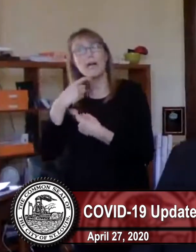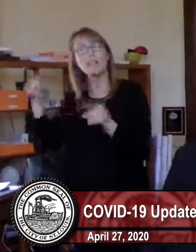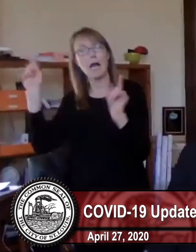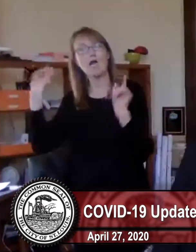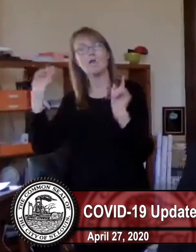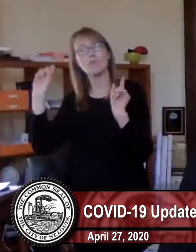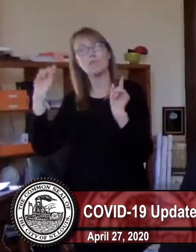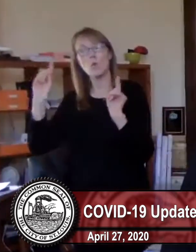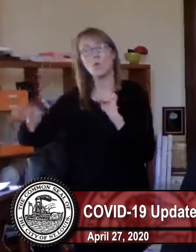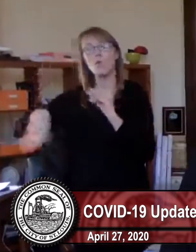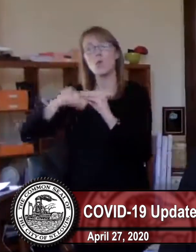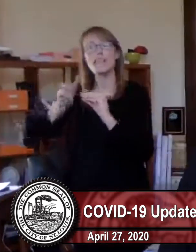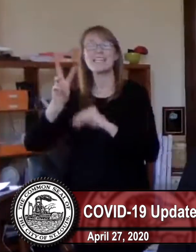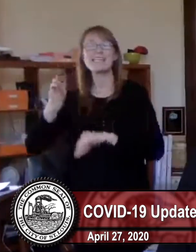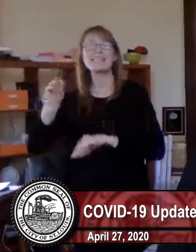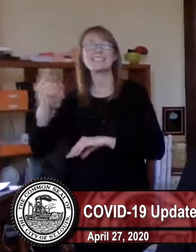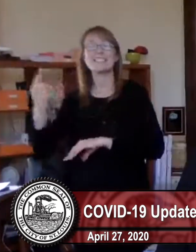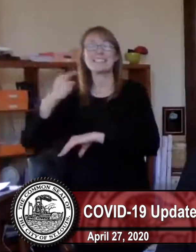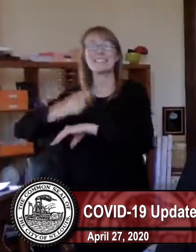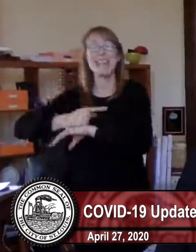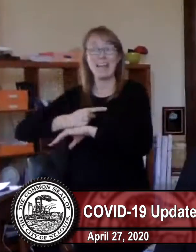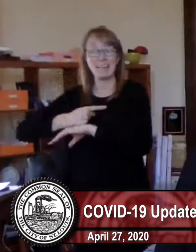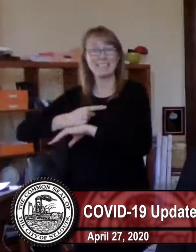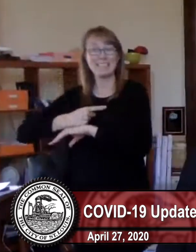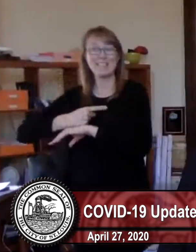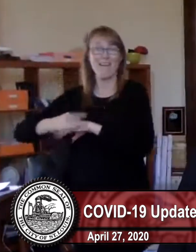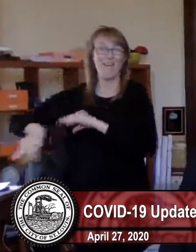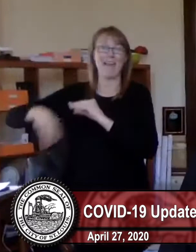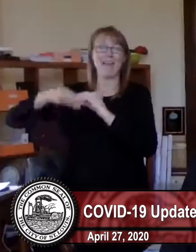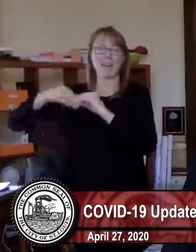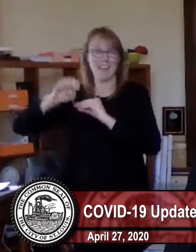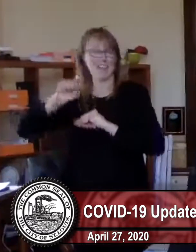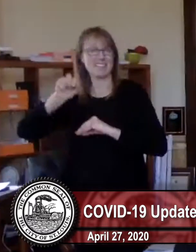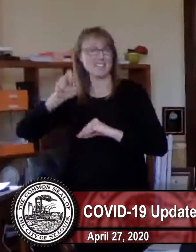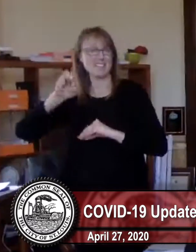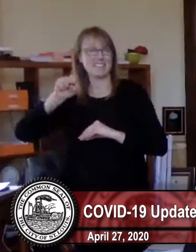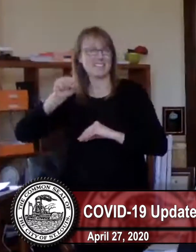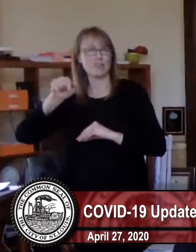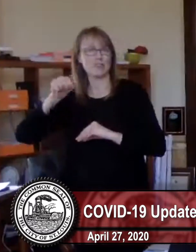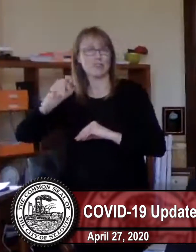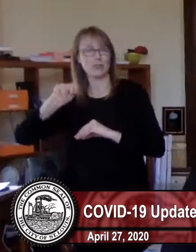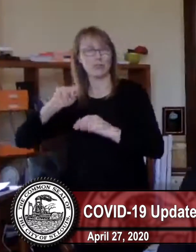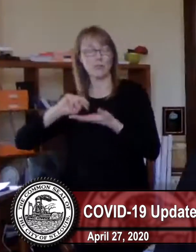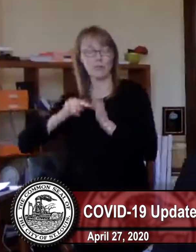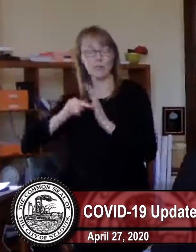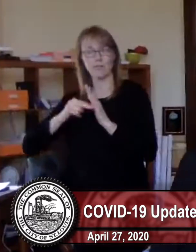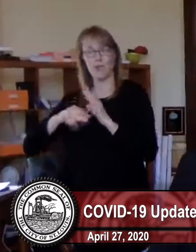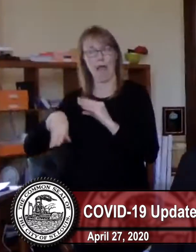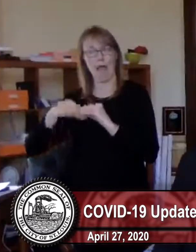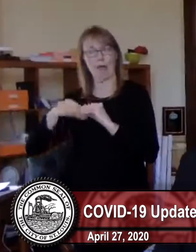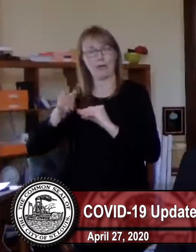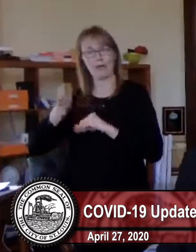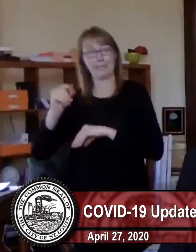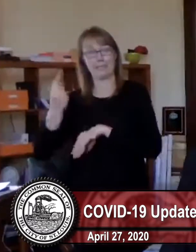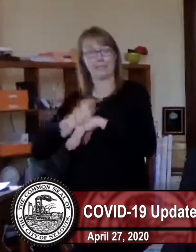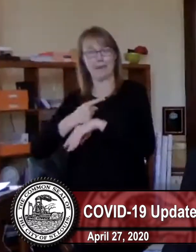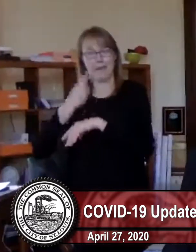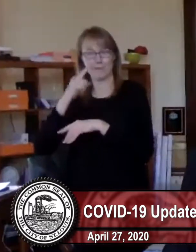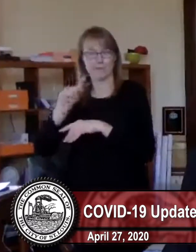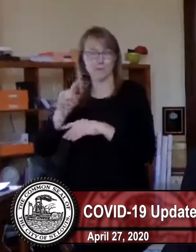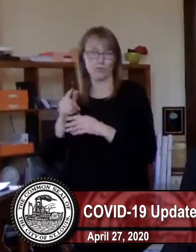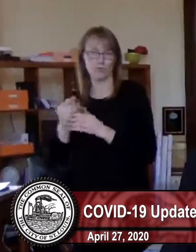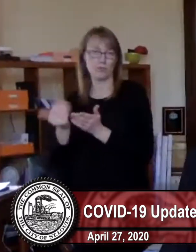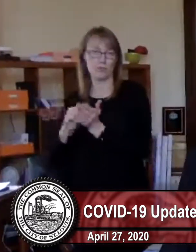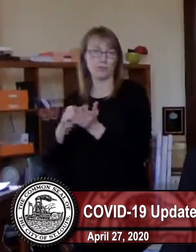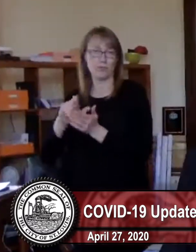60 days. I know I have a car whose plate expires in May. And so I'm just waiting to hope to get it